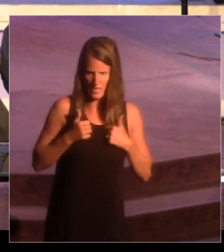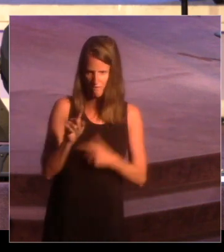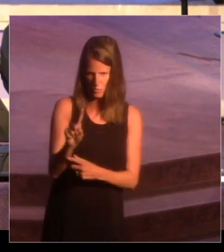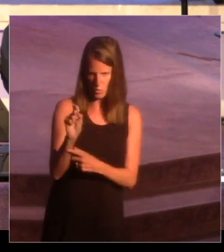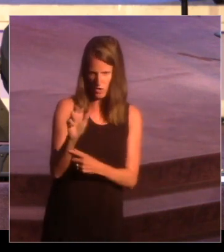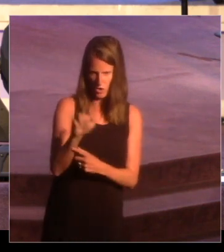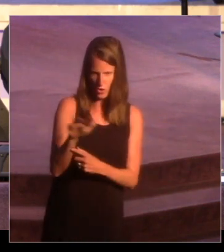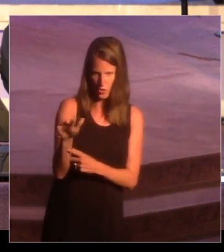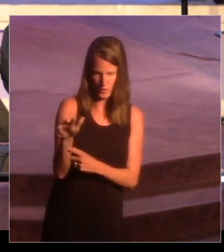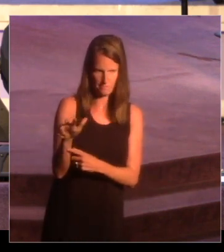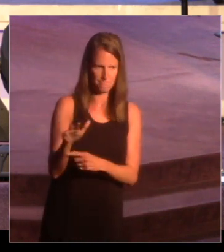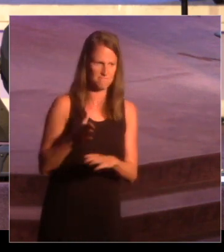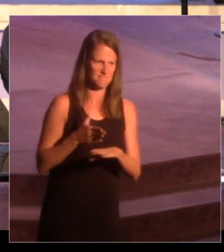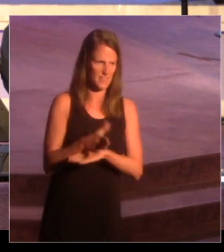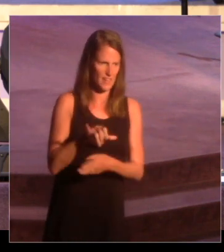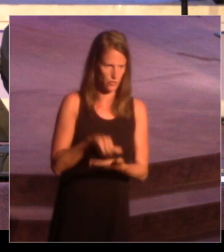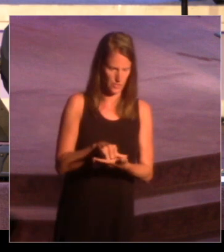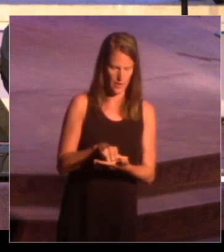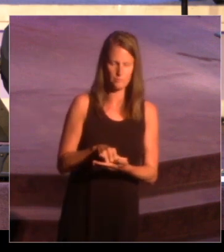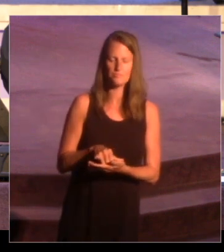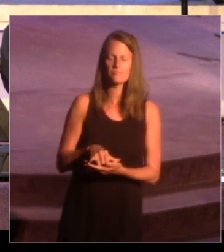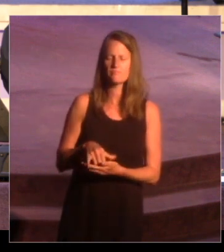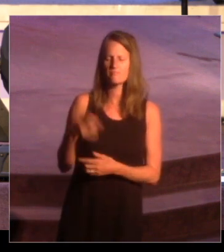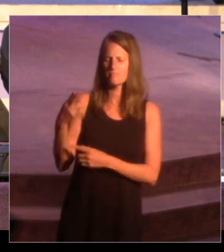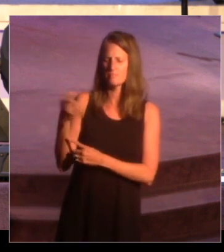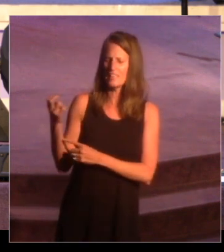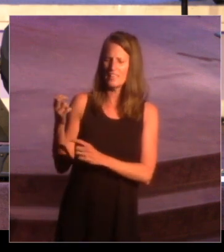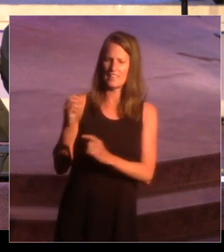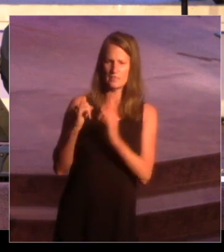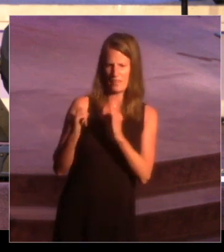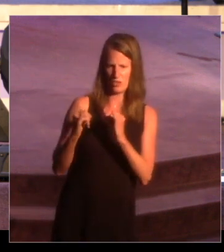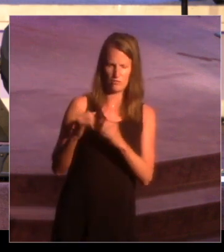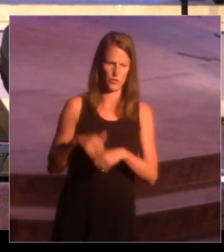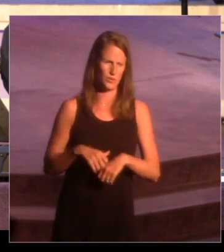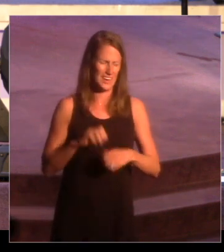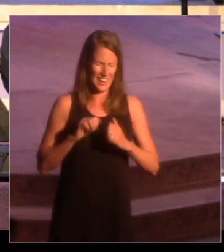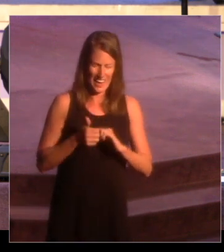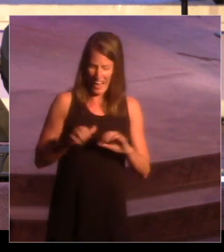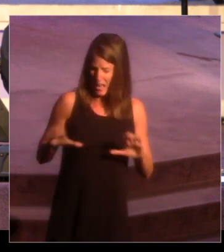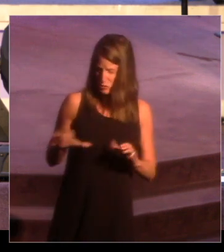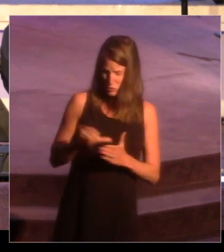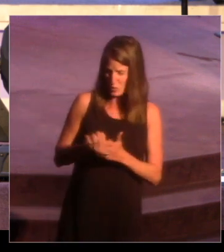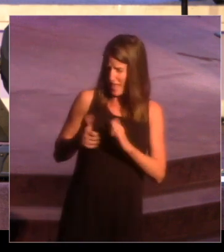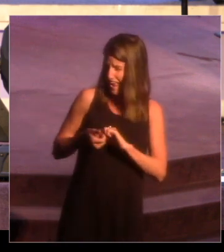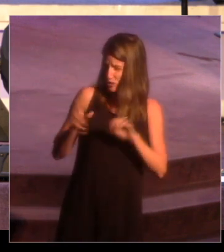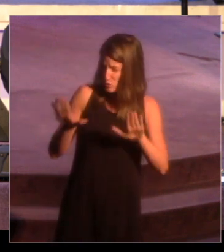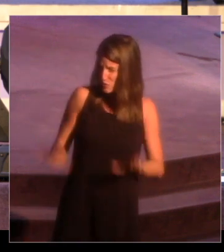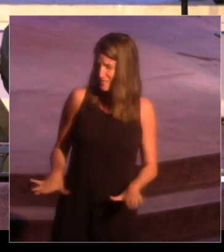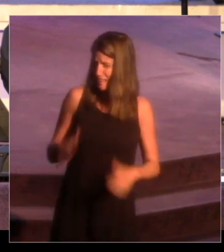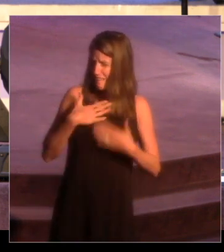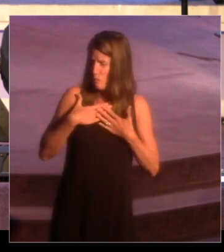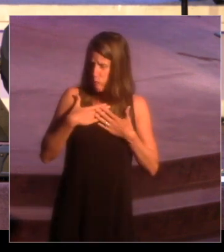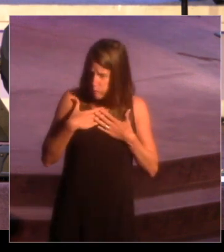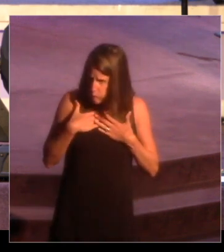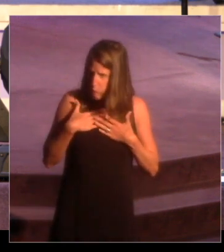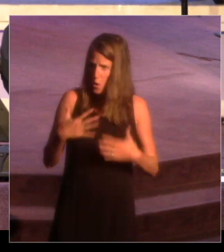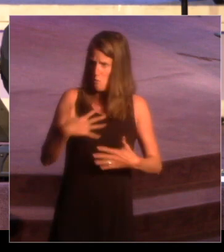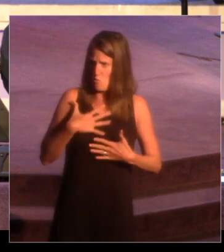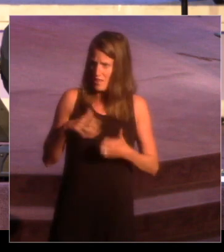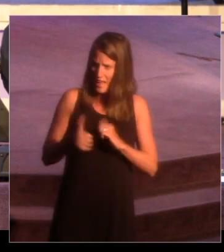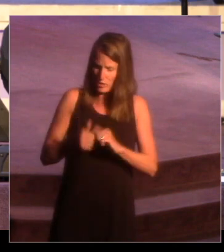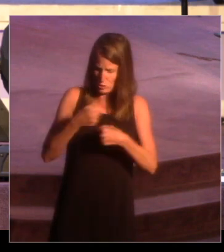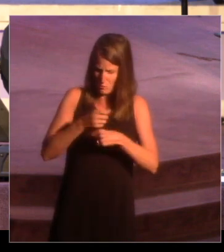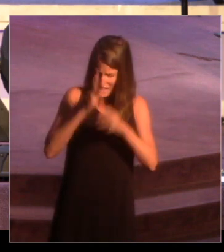plane. So afterwards, Sully's being interviewed by people like, how did you do that? How did you stay calm? How did you make those decisions